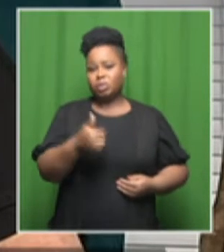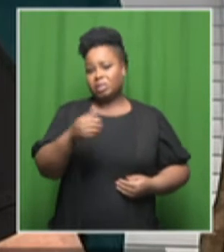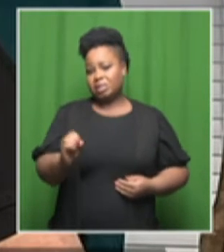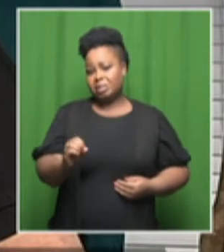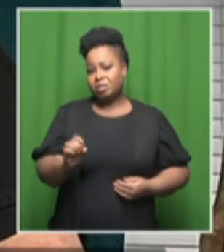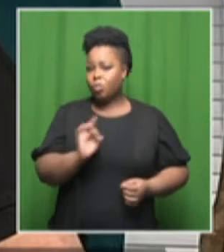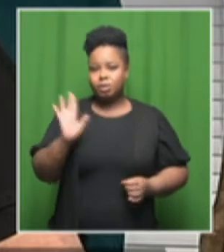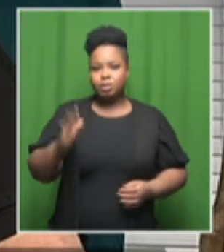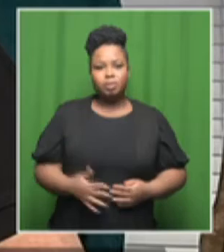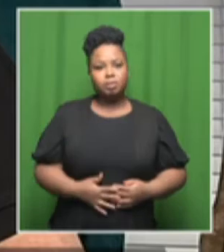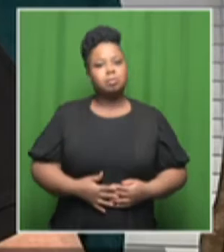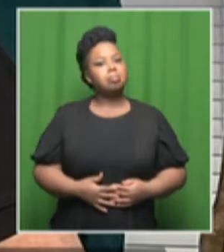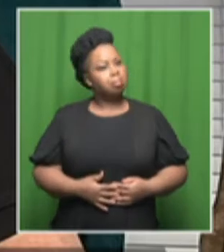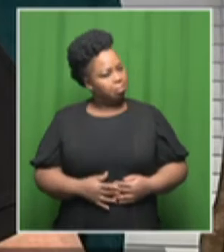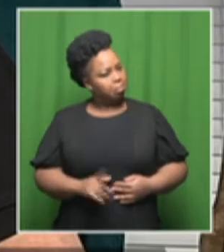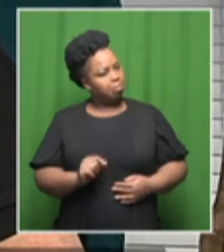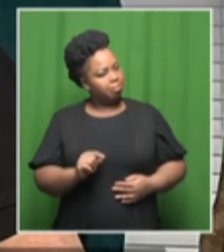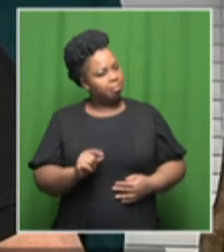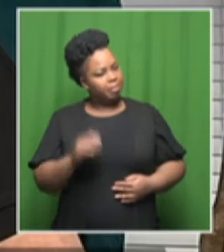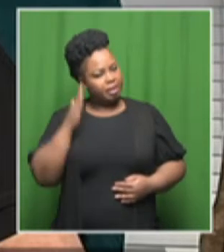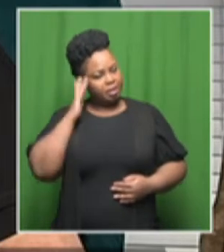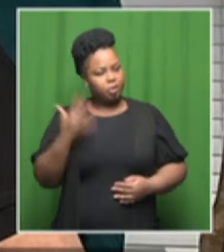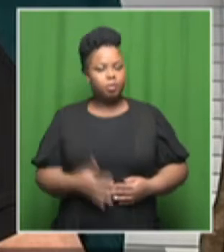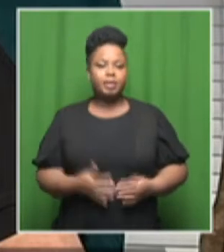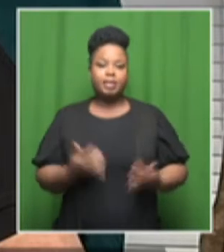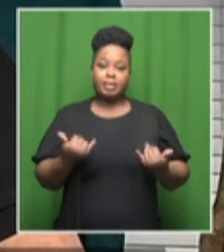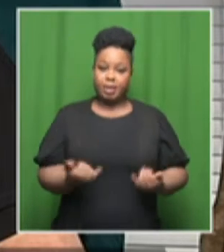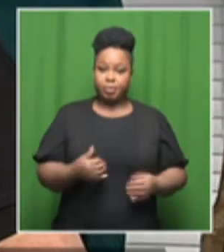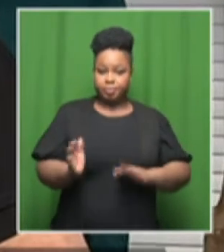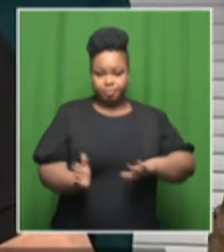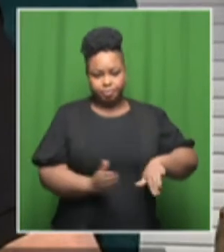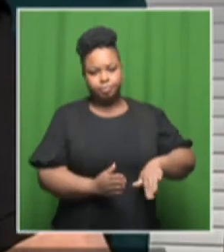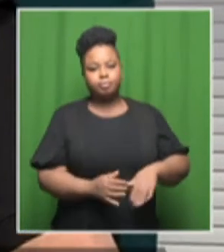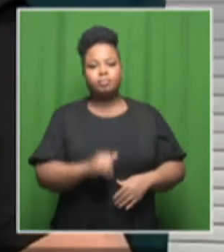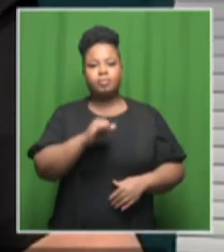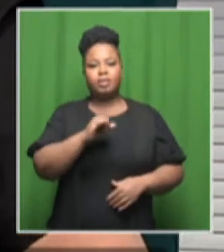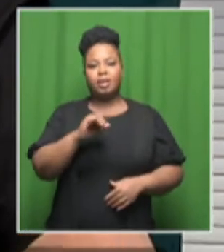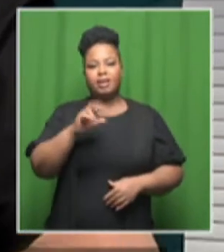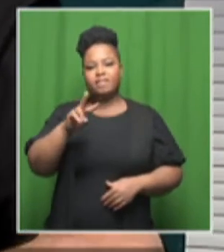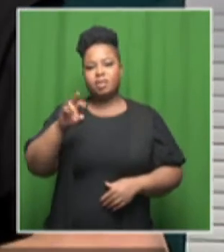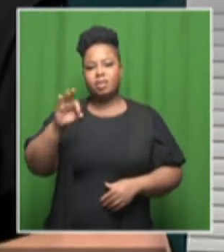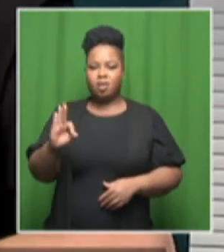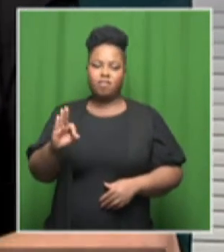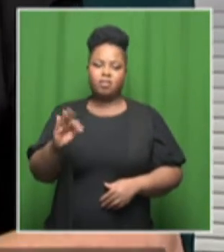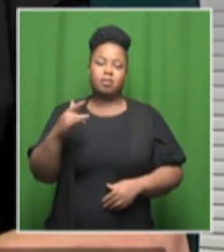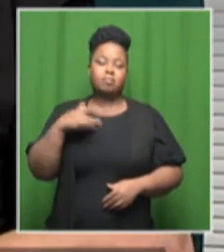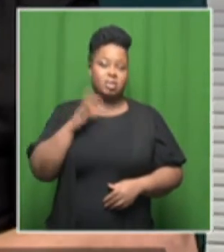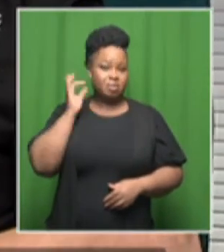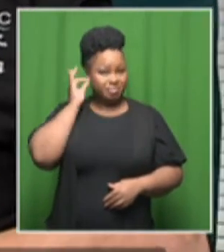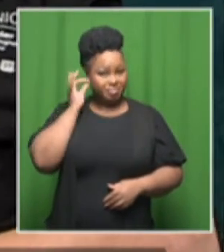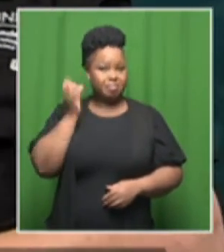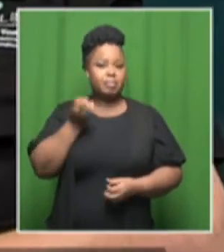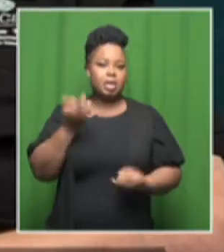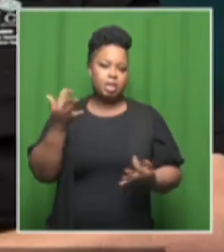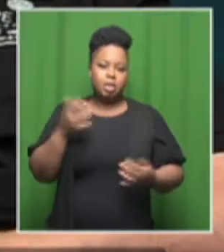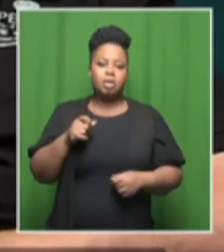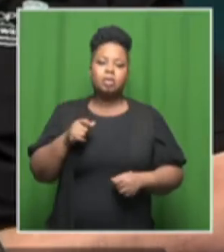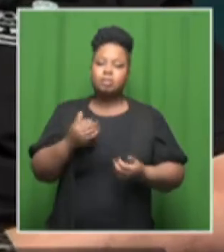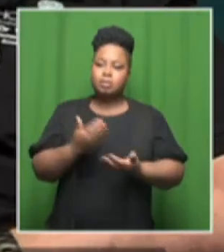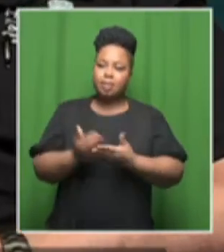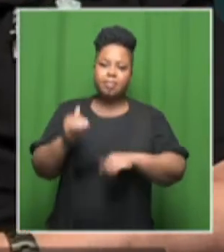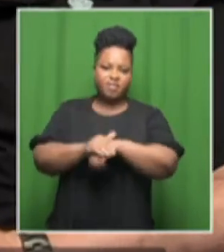That's fascinating. I have no idea. IVF now, this is something that I must say I've had many, many close friends